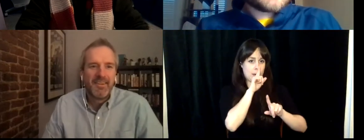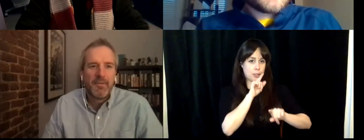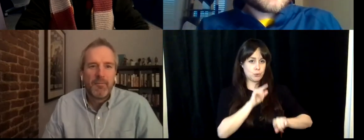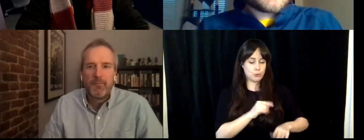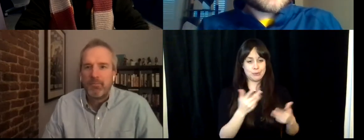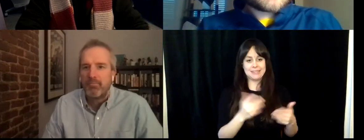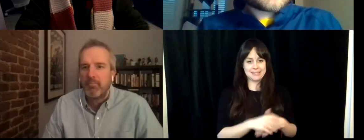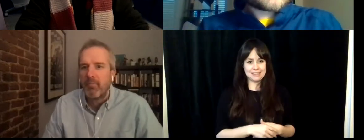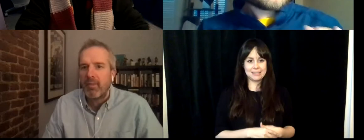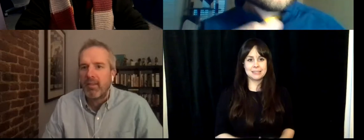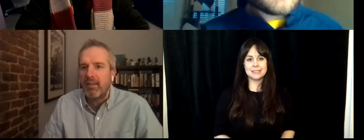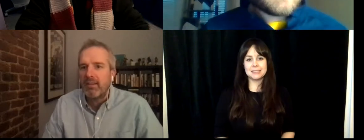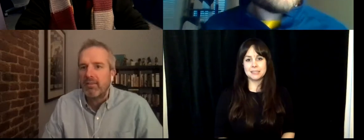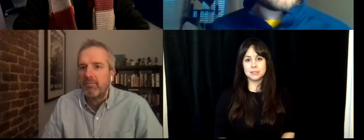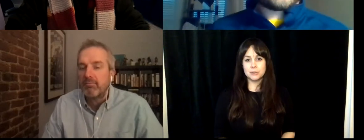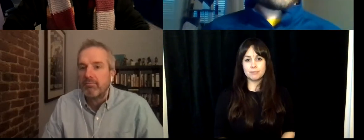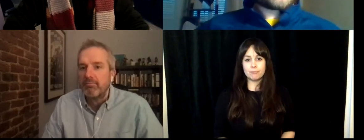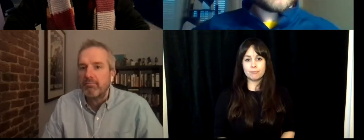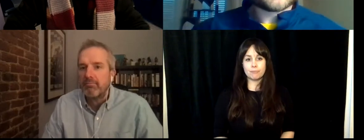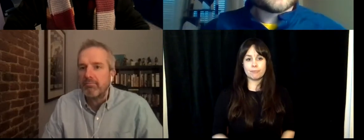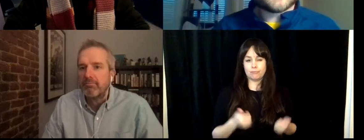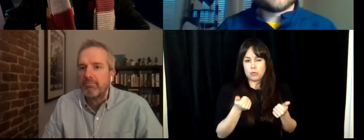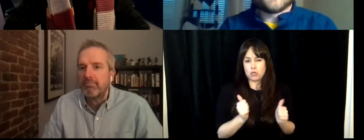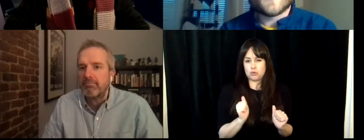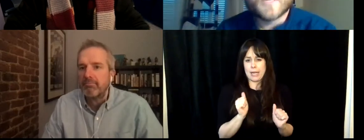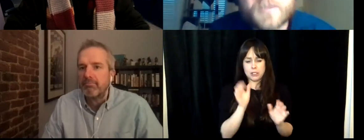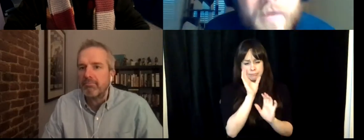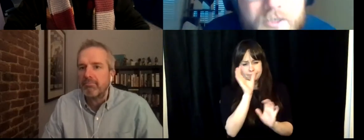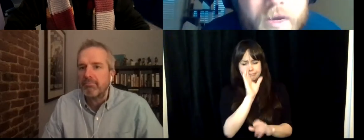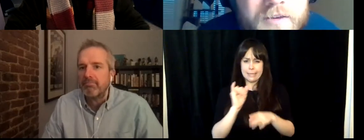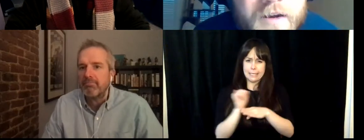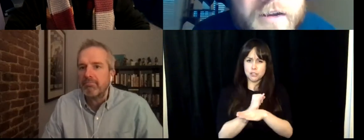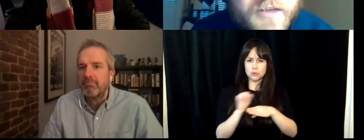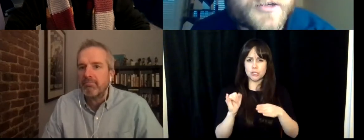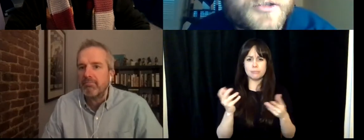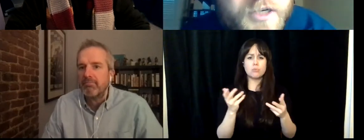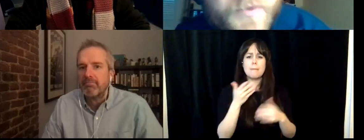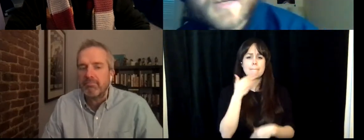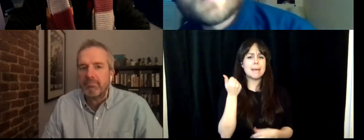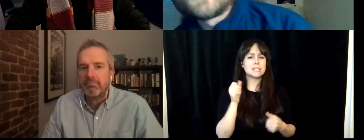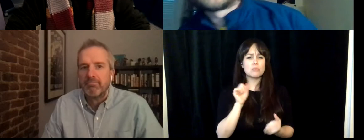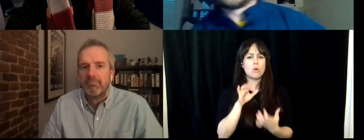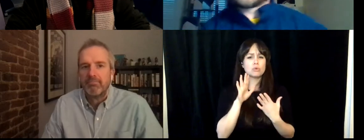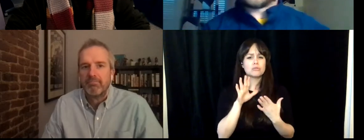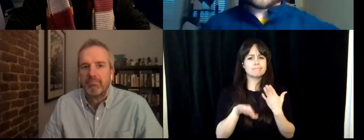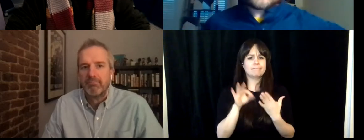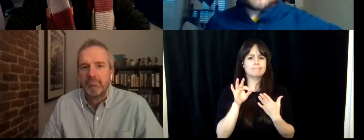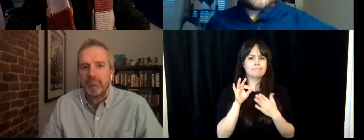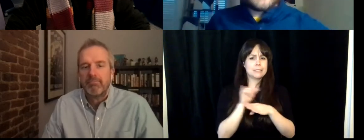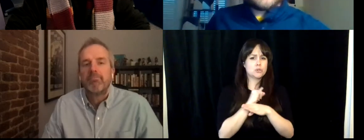Let's see. I am trying to look for an internship. What's the best way to find an internship?